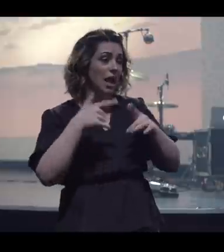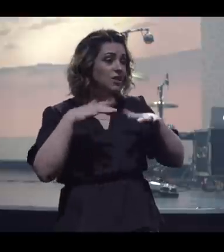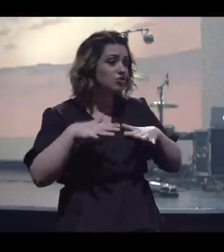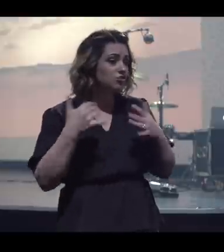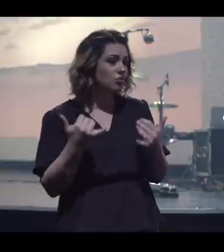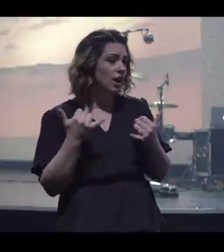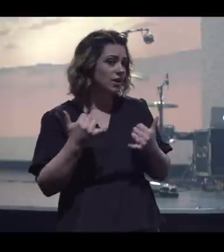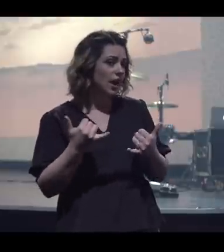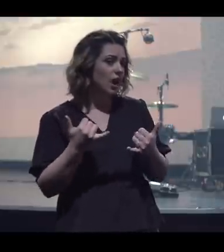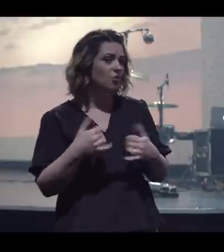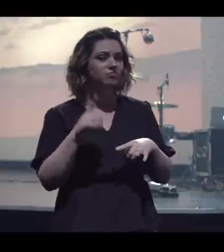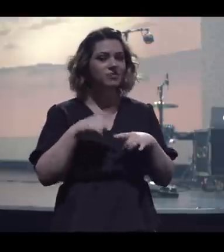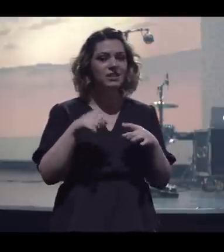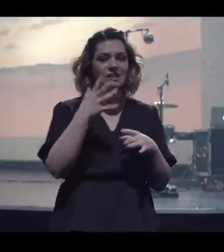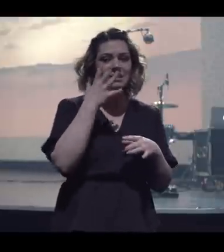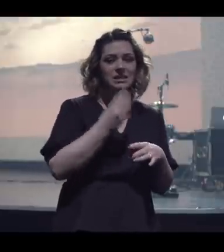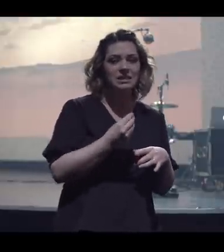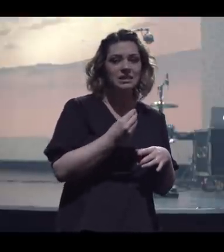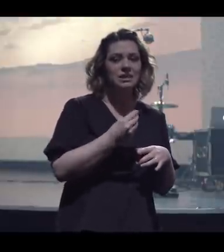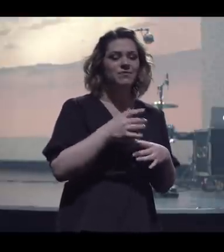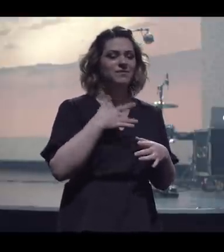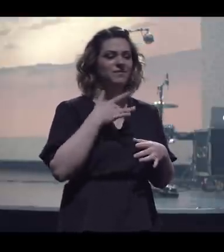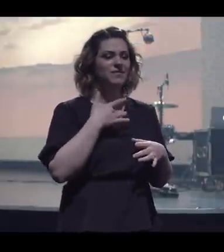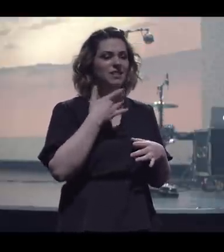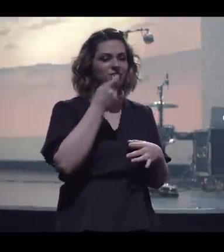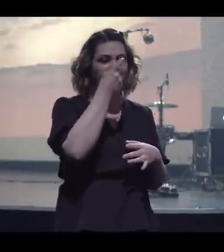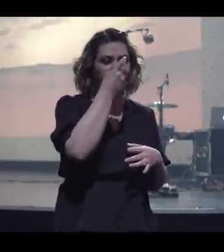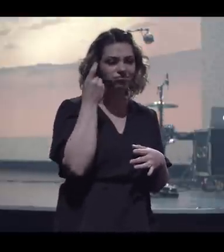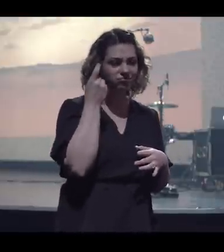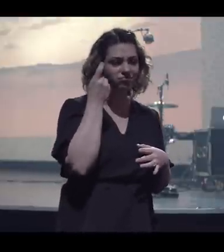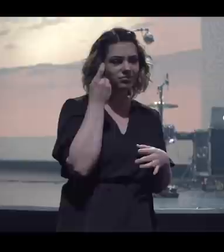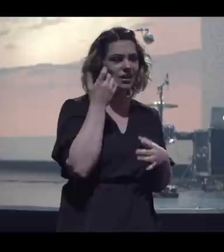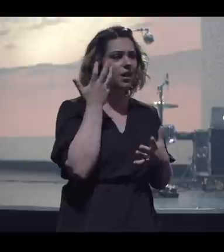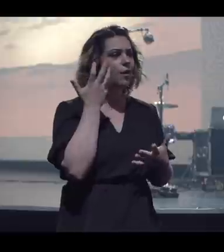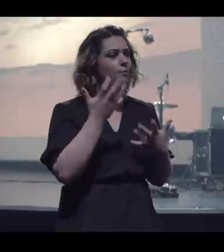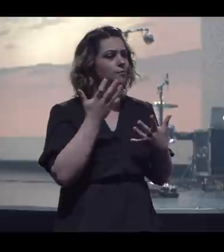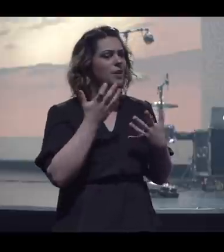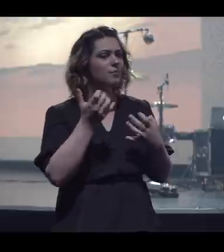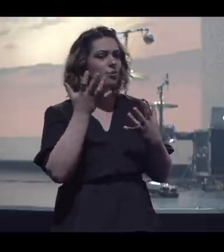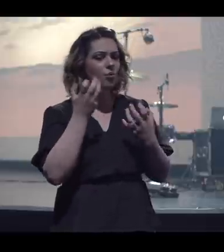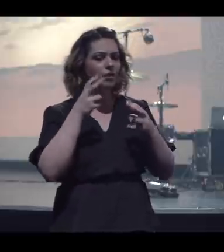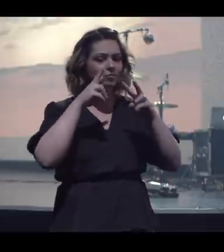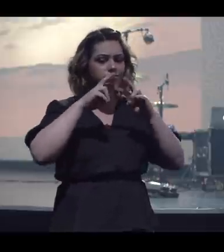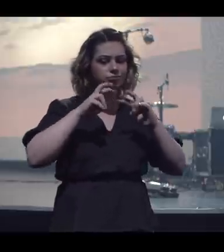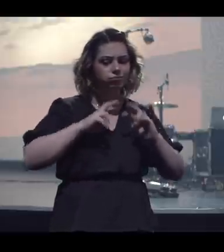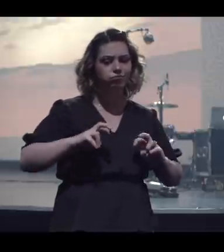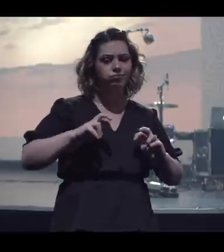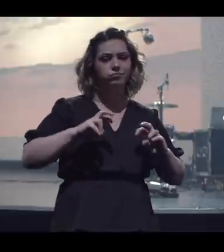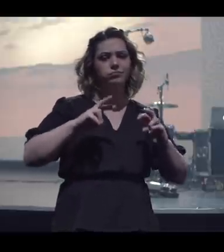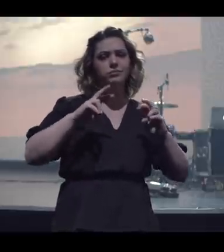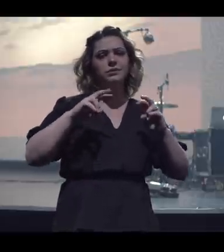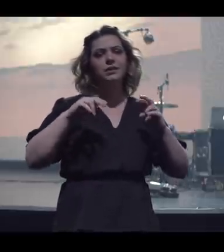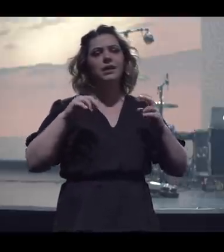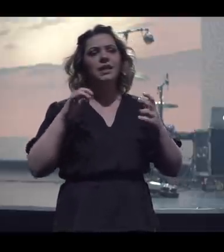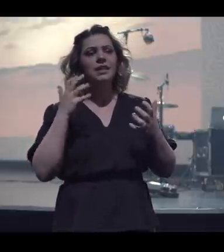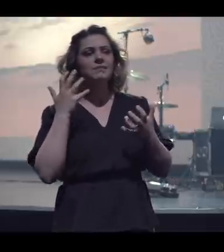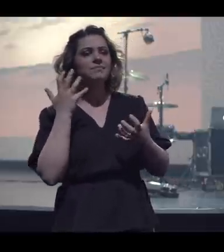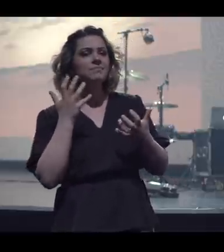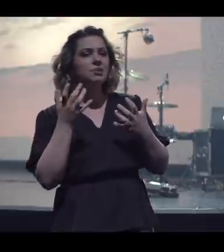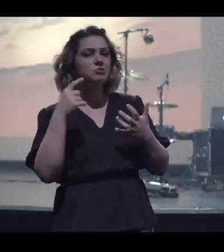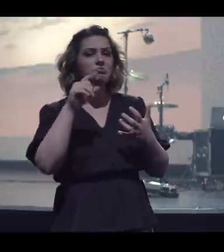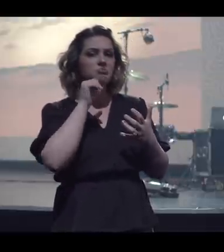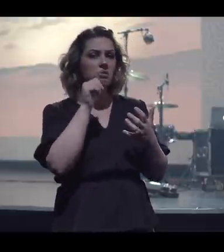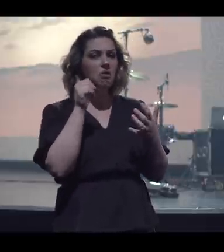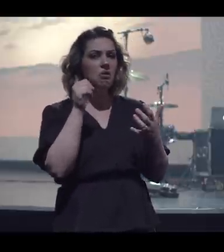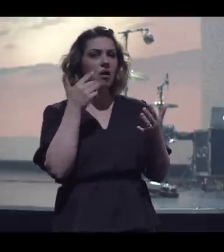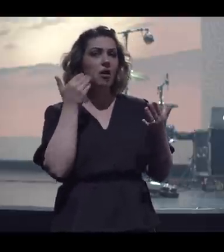sleeping maybe, or easily triggered, maybe you might want to examine the possibility that you're not as